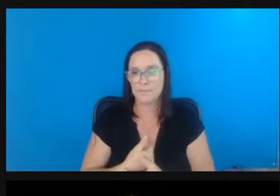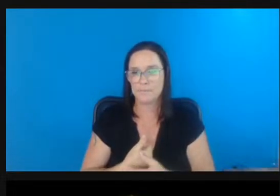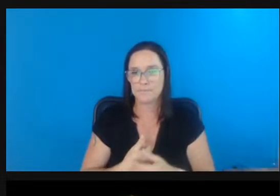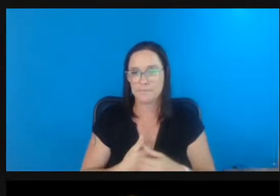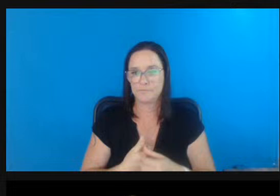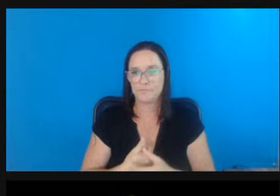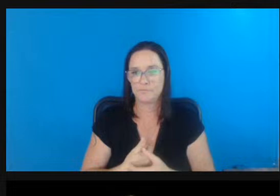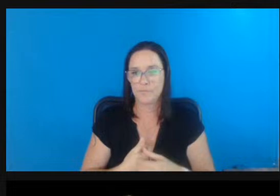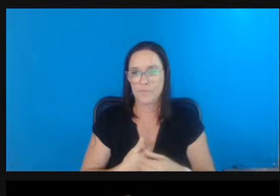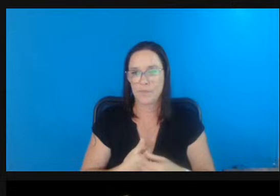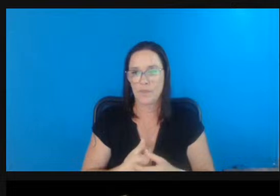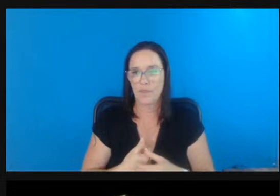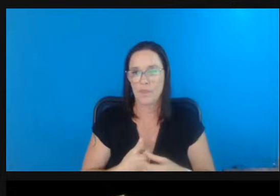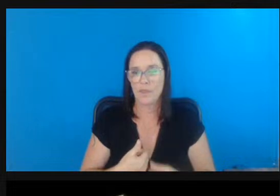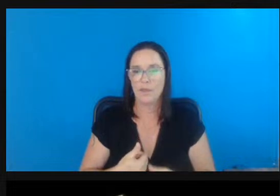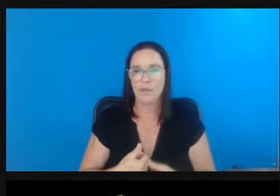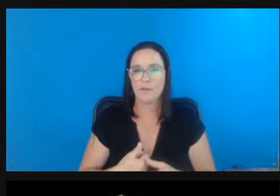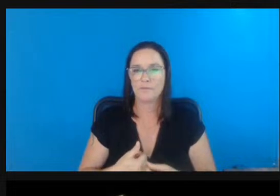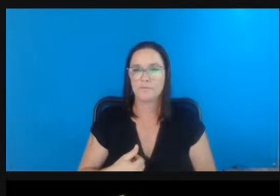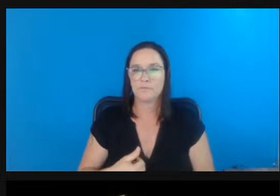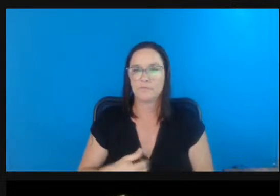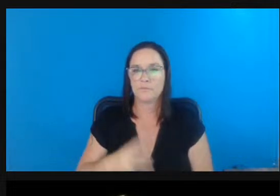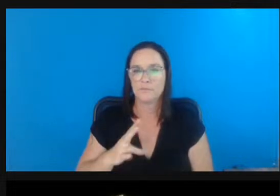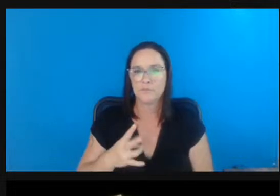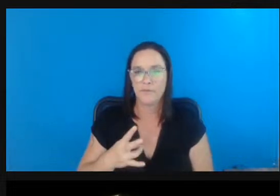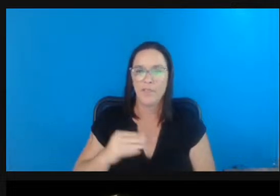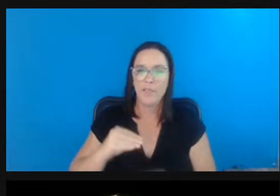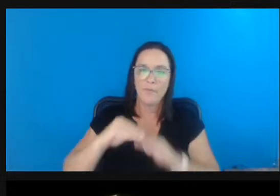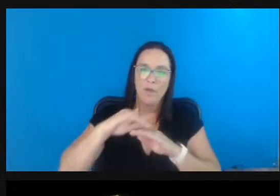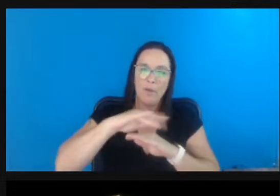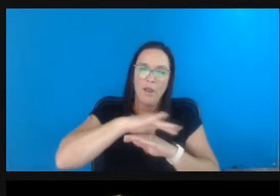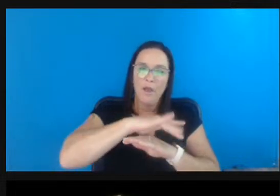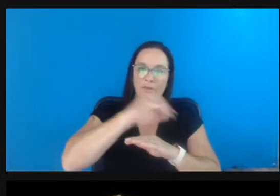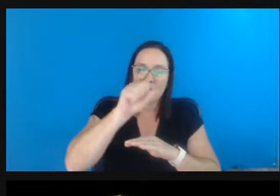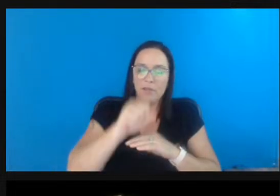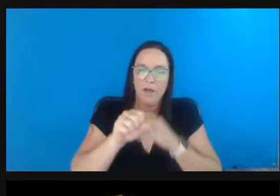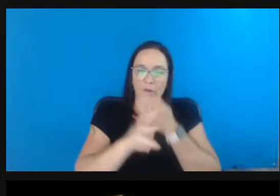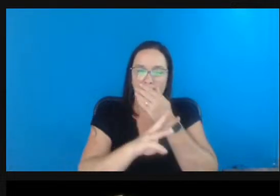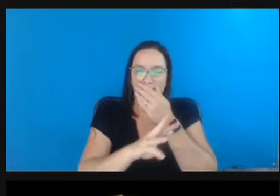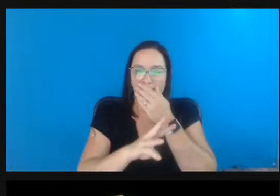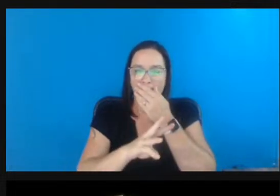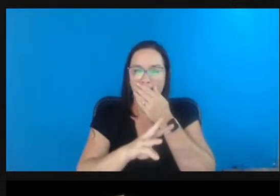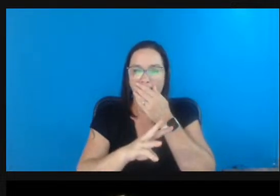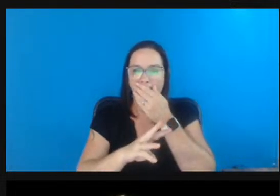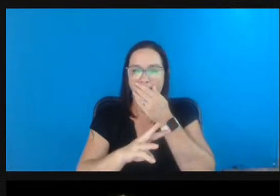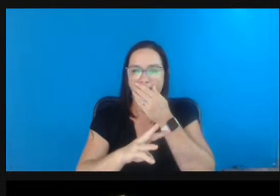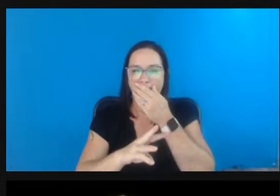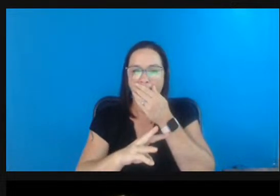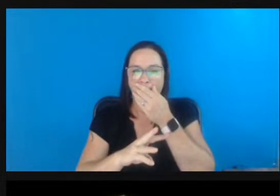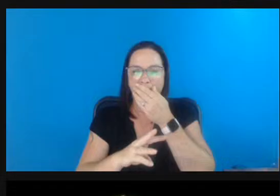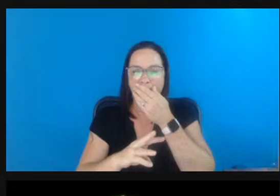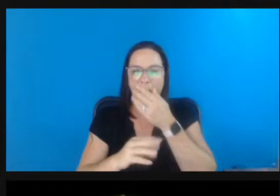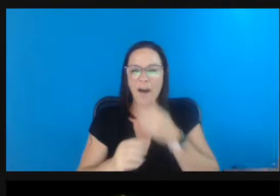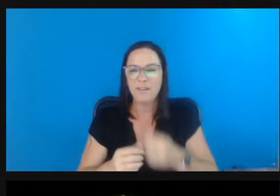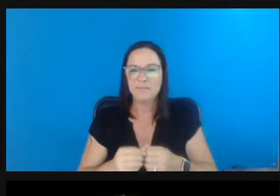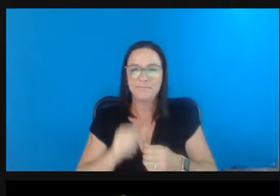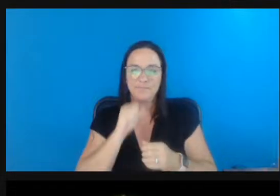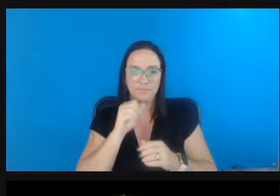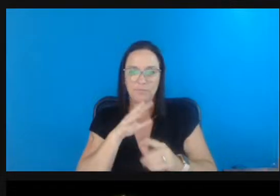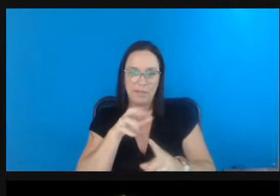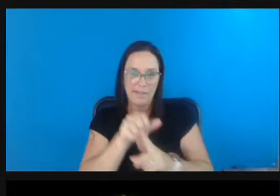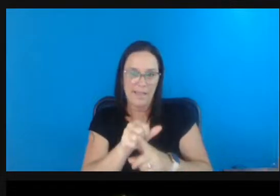5th, 6th, there is a little bit of it, and then blowing off to the southwest. So coming off from the source blowing, I didn't catch it as much